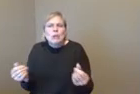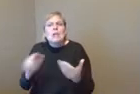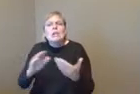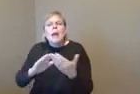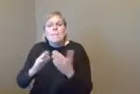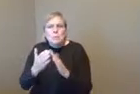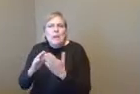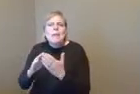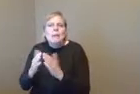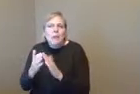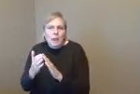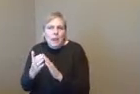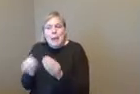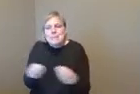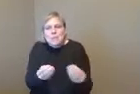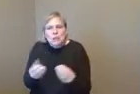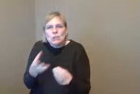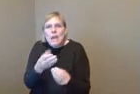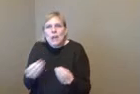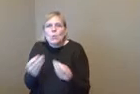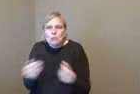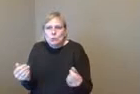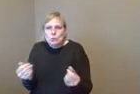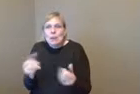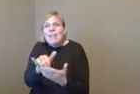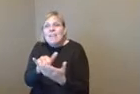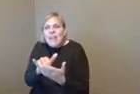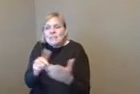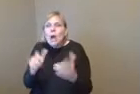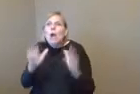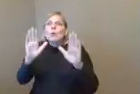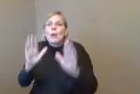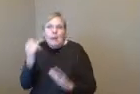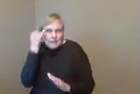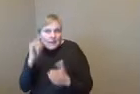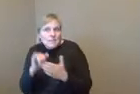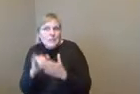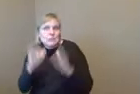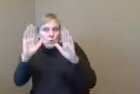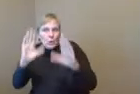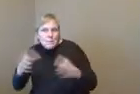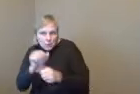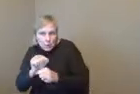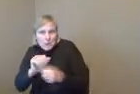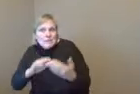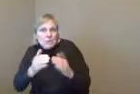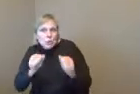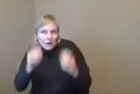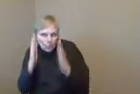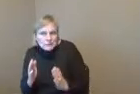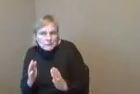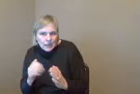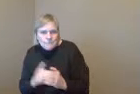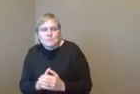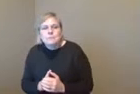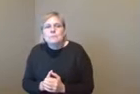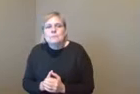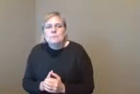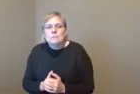community mediation and resolution. I think that is a great idea, and I think that's a great body of work that the city can focus on.